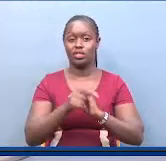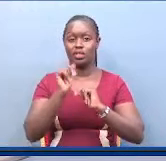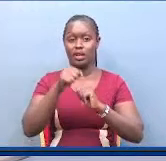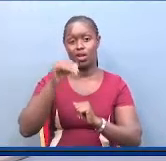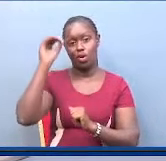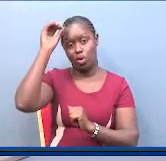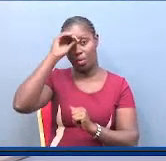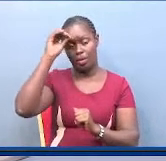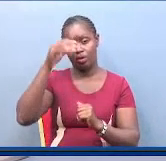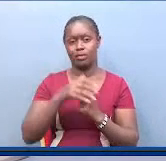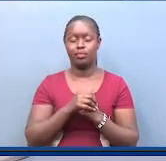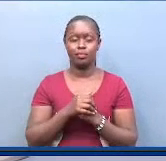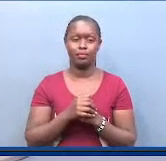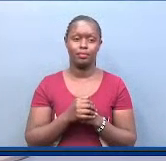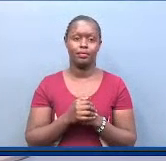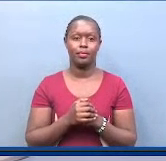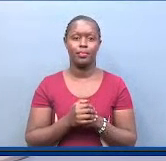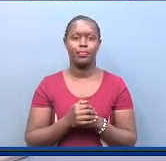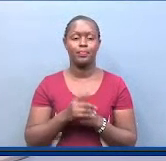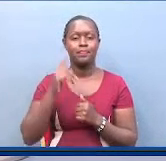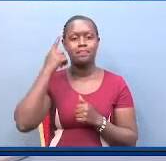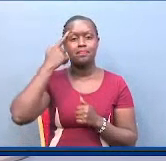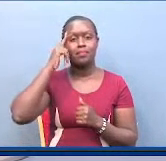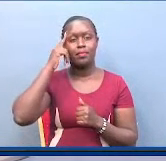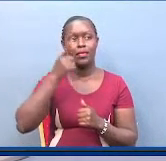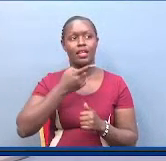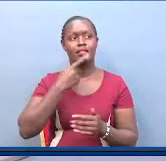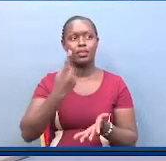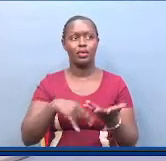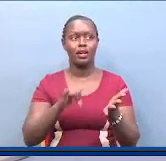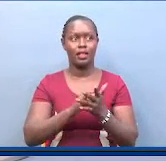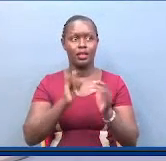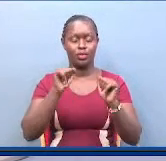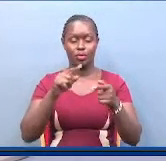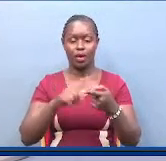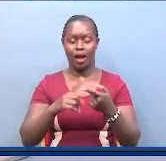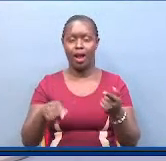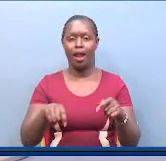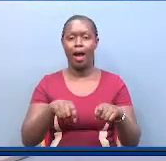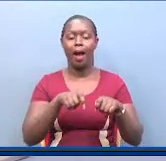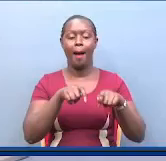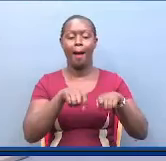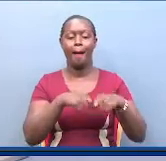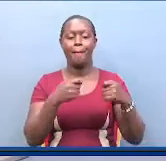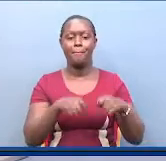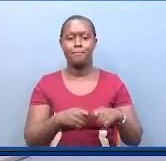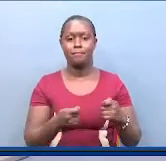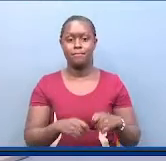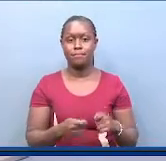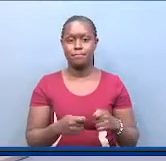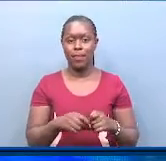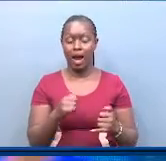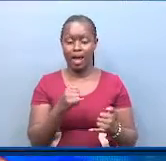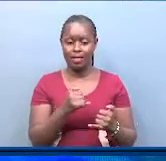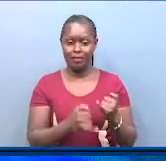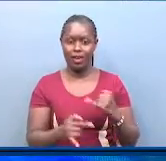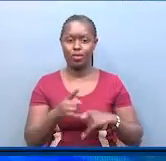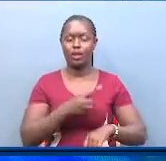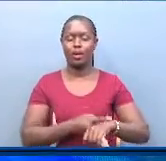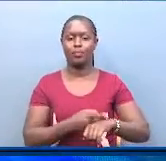opinion politically? I think they say that you can break the boats at the doorsteps. So